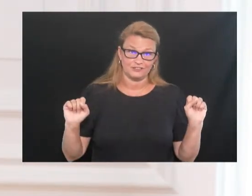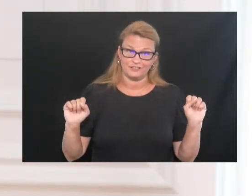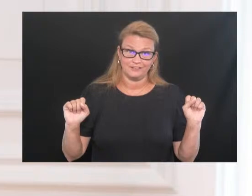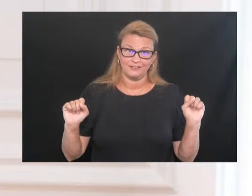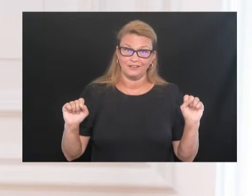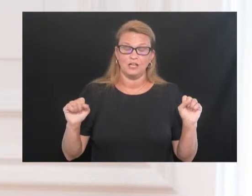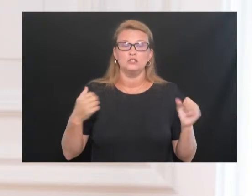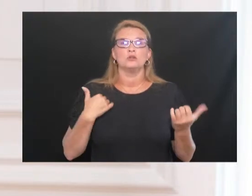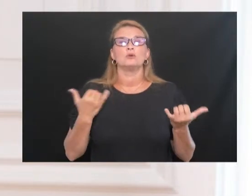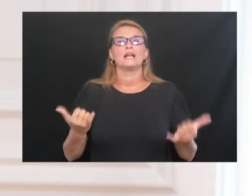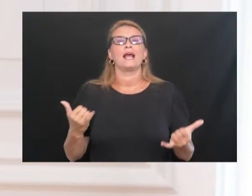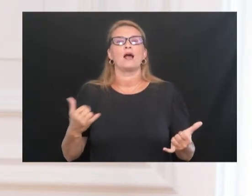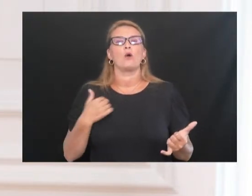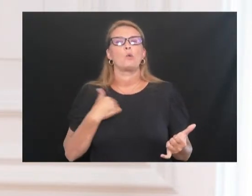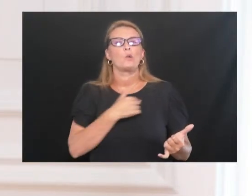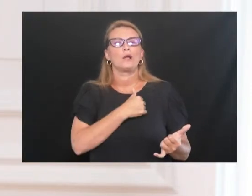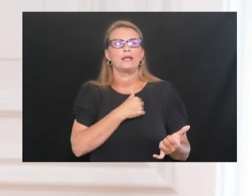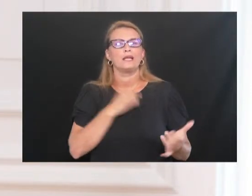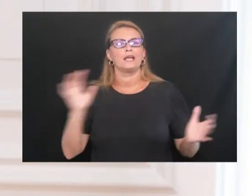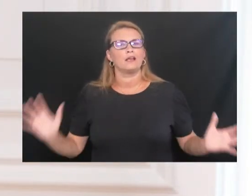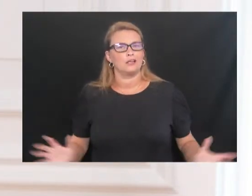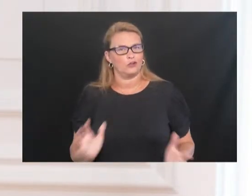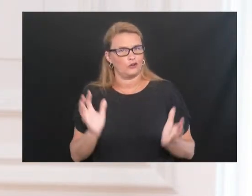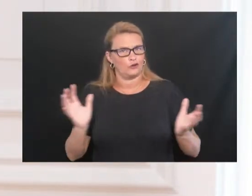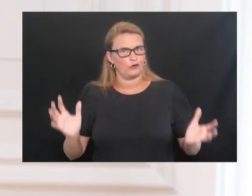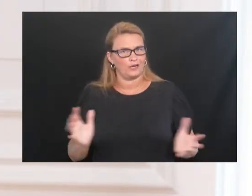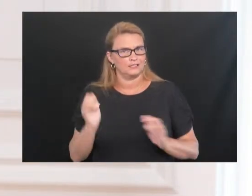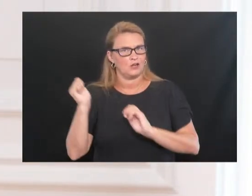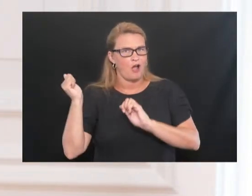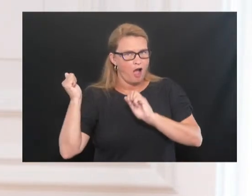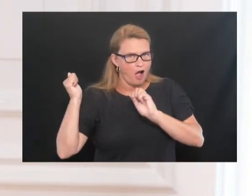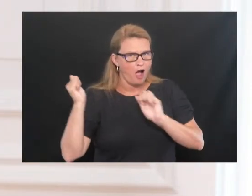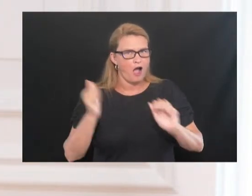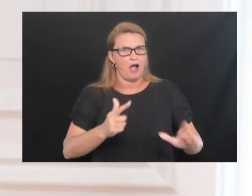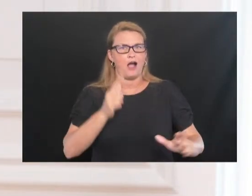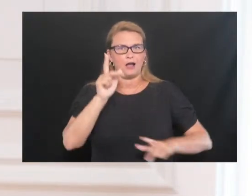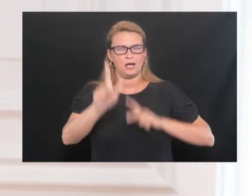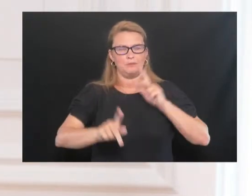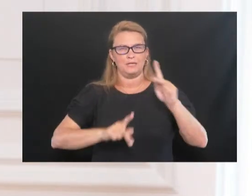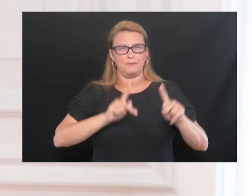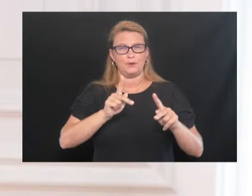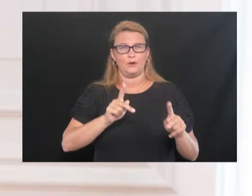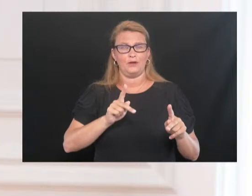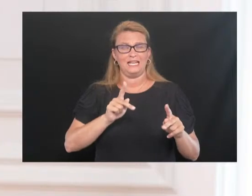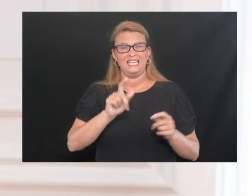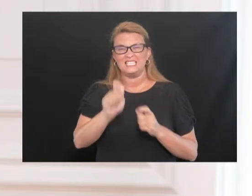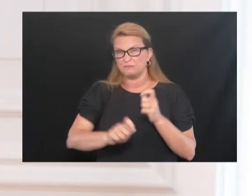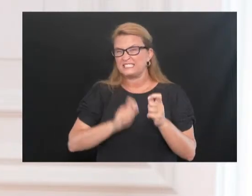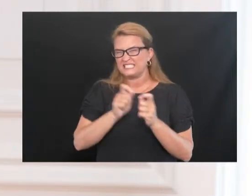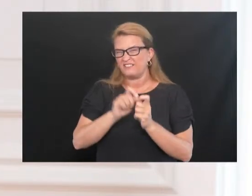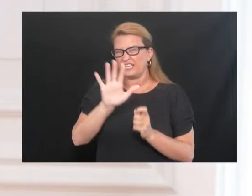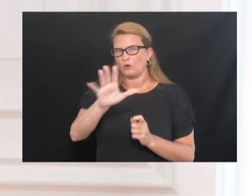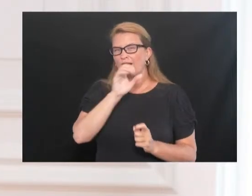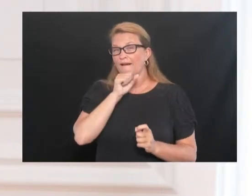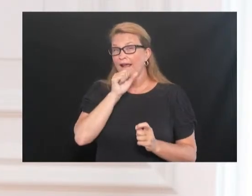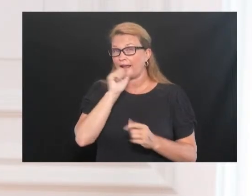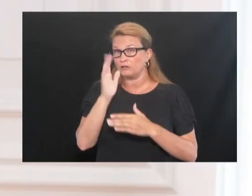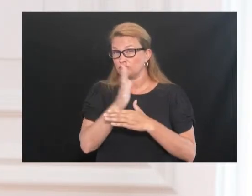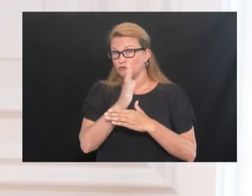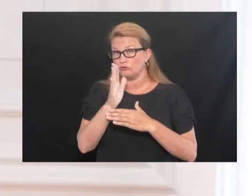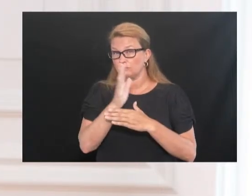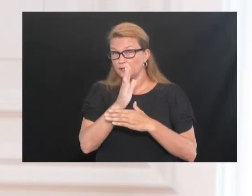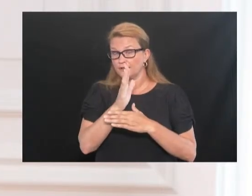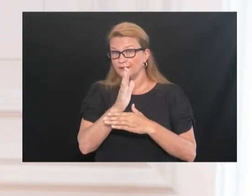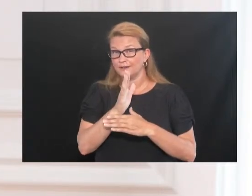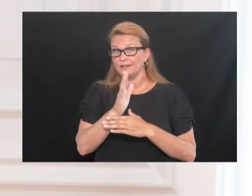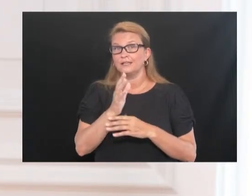encourage all of our citizens, particularly those in the most vulnerable age categories or with illnesses or diseases,